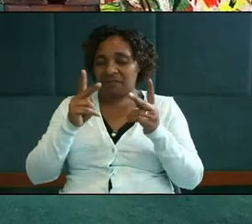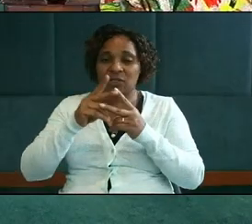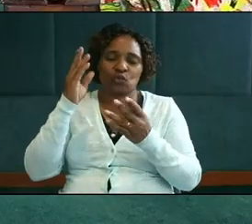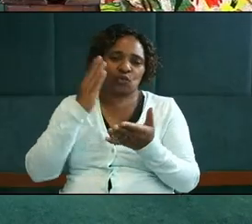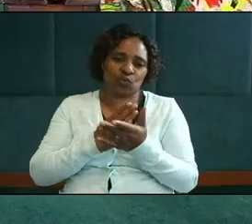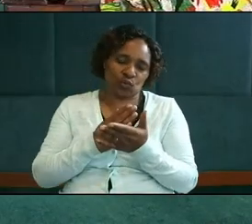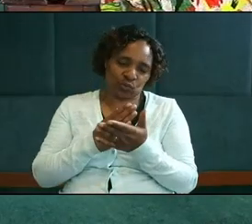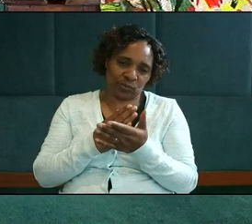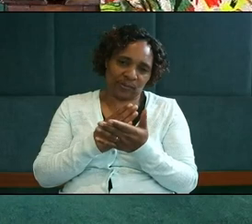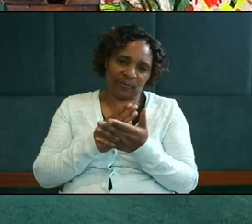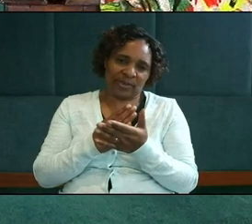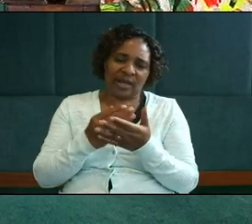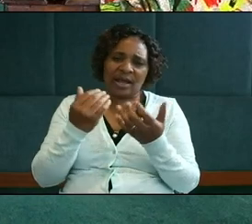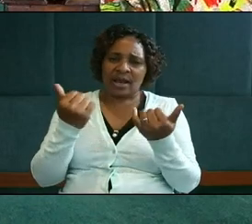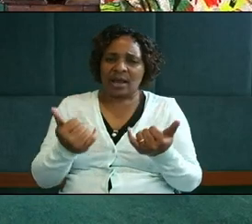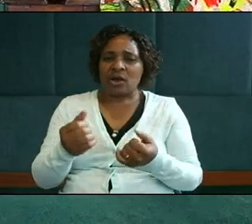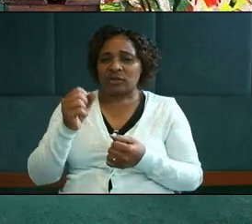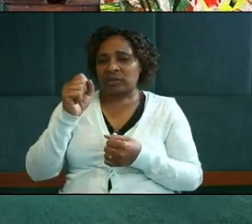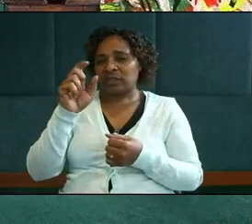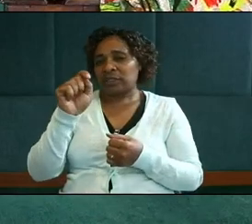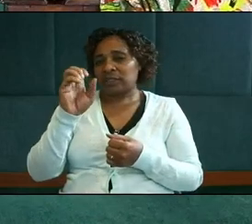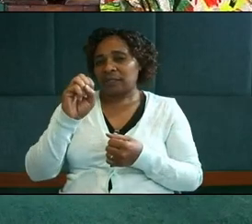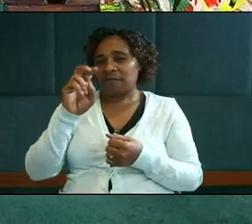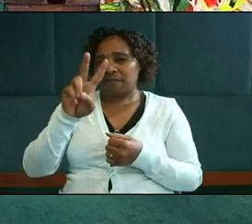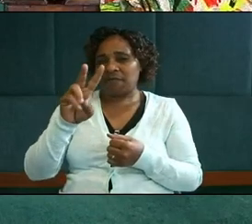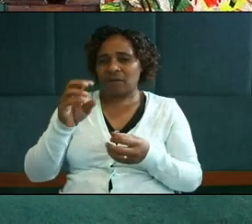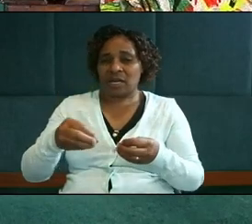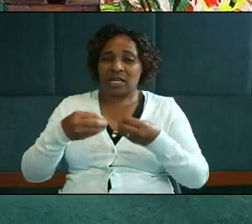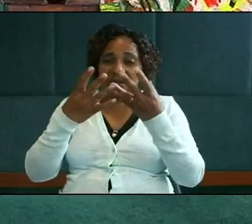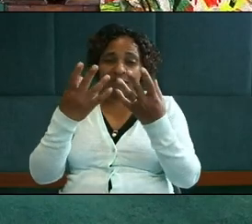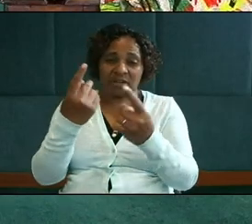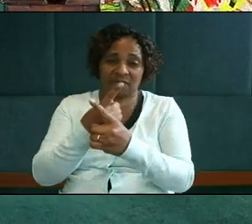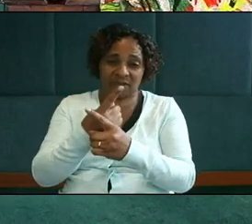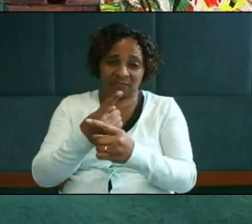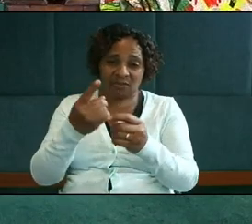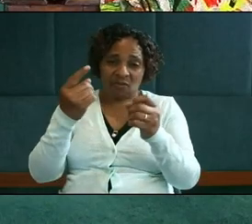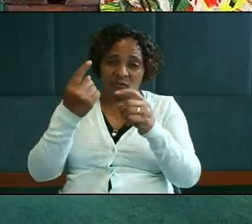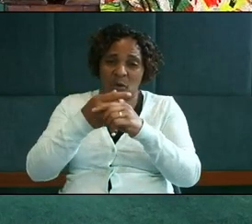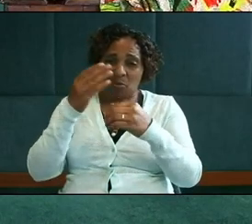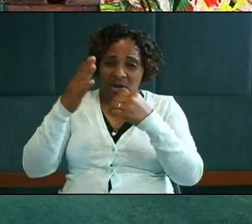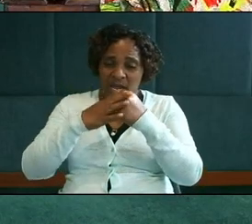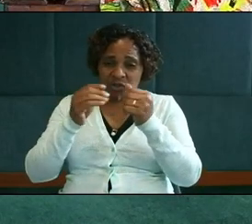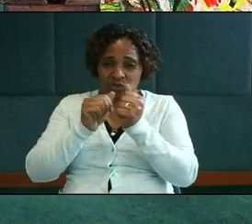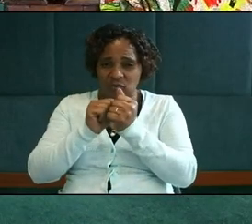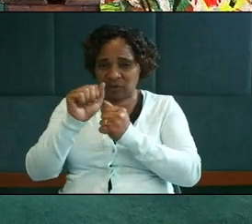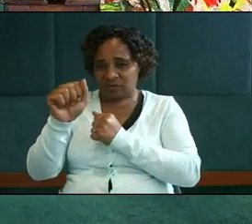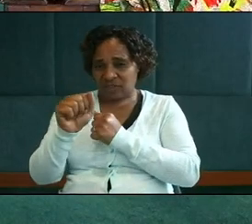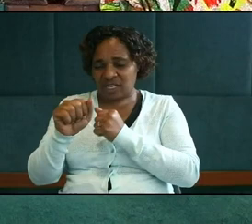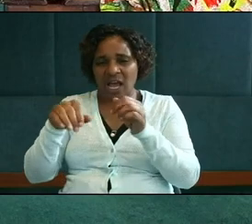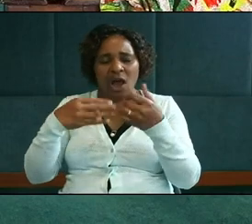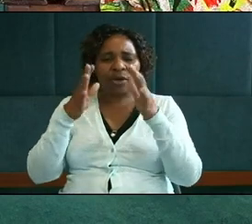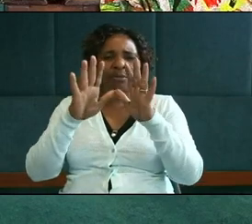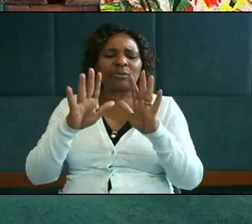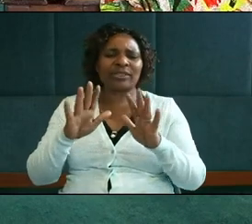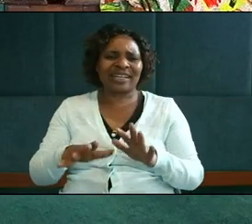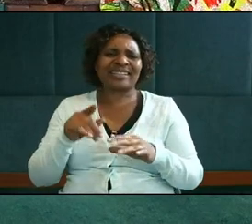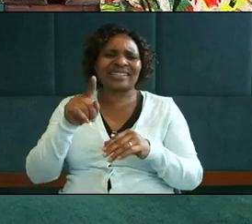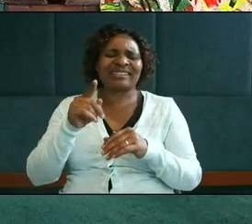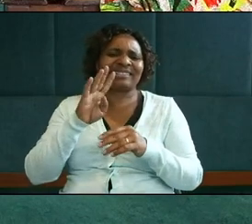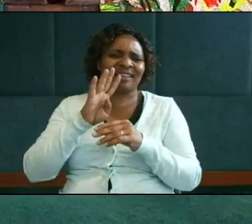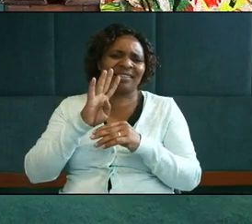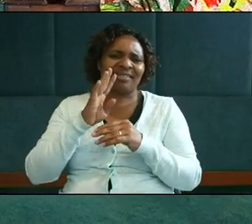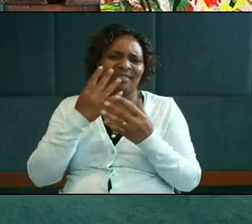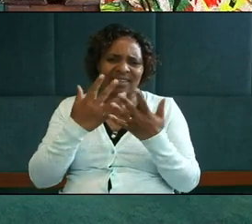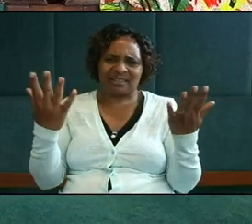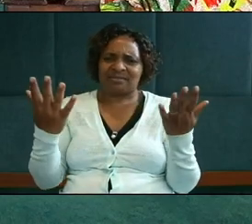true. Steve, I'll give you a different age set. From 9 till 15, how important are these four